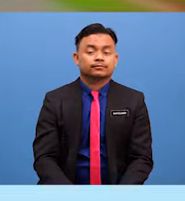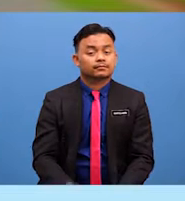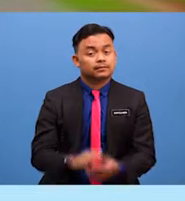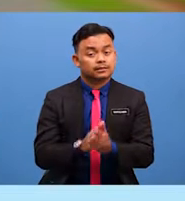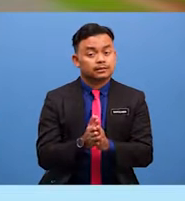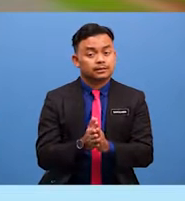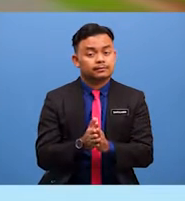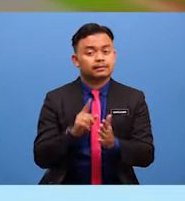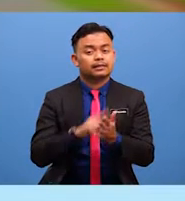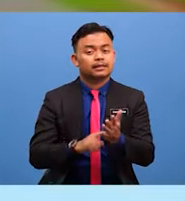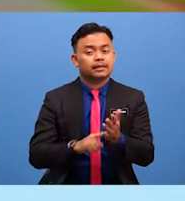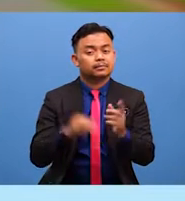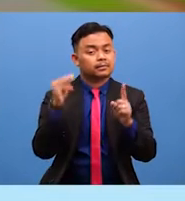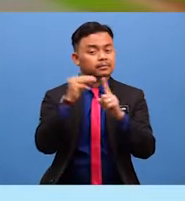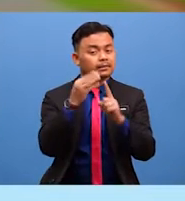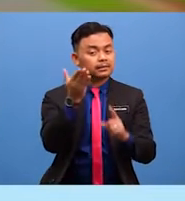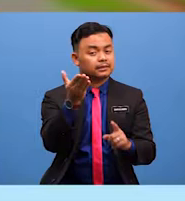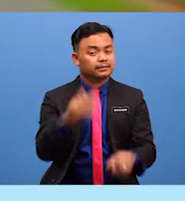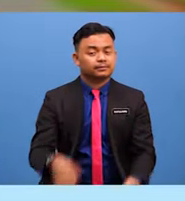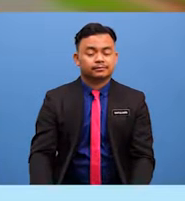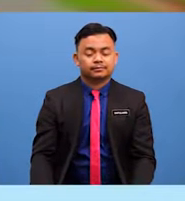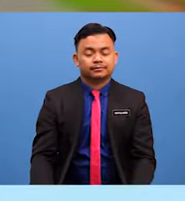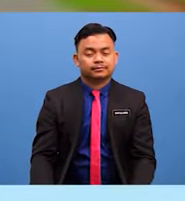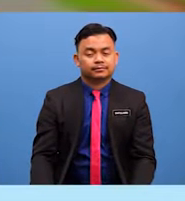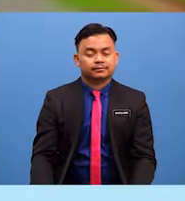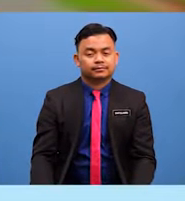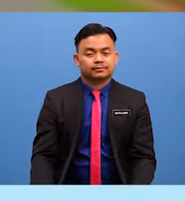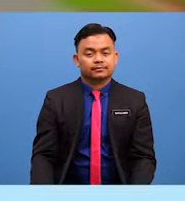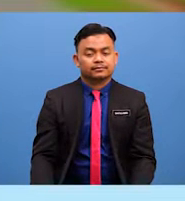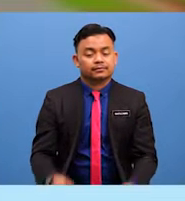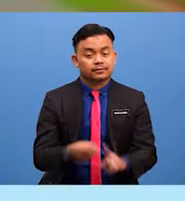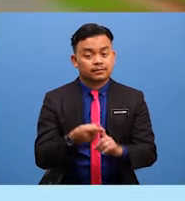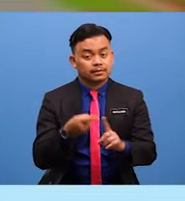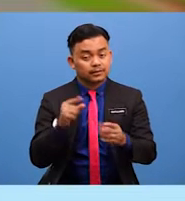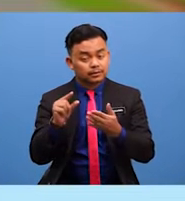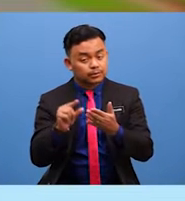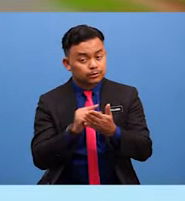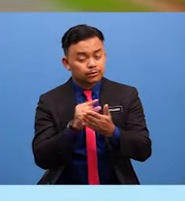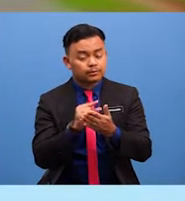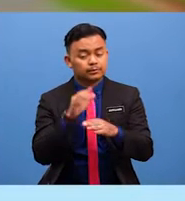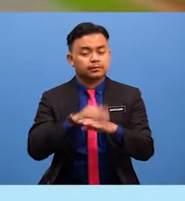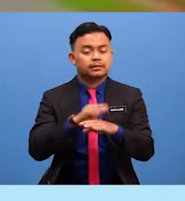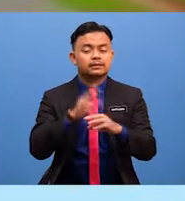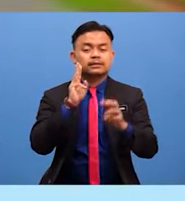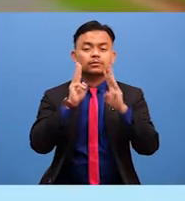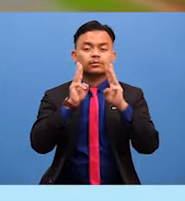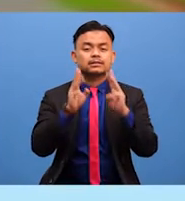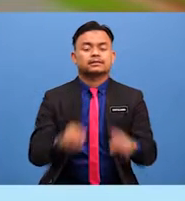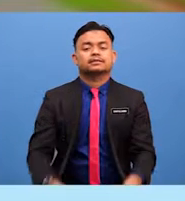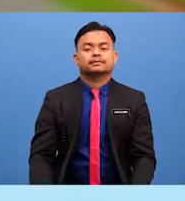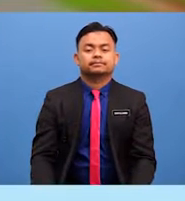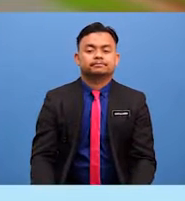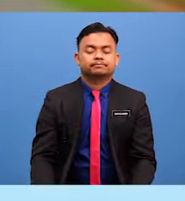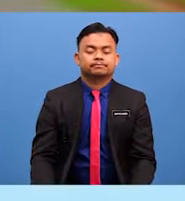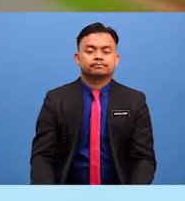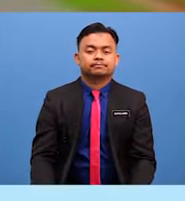So, what's your score? Besides using many words in the simple present tense, I hope you're also picking